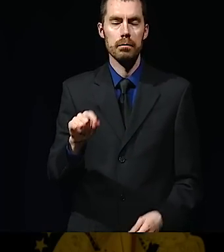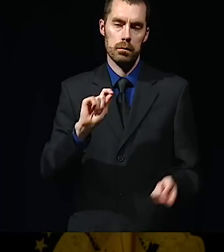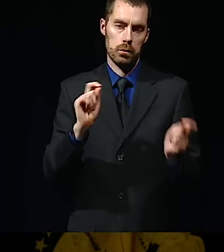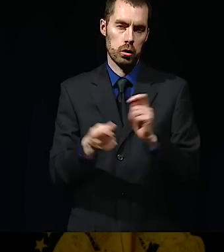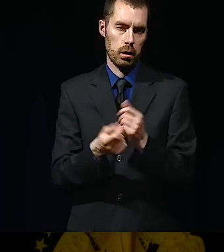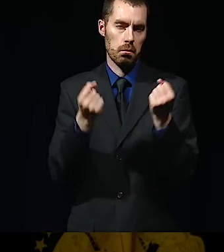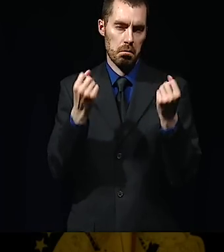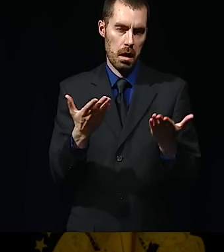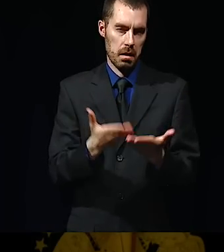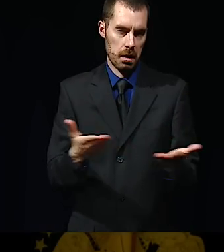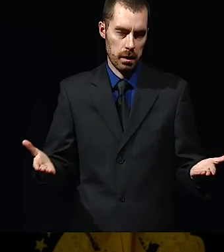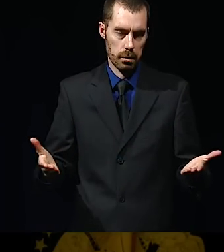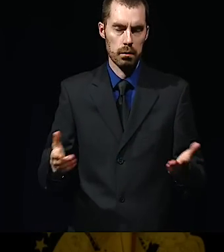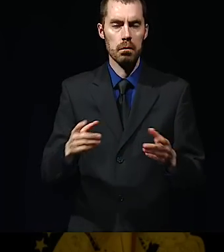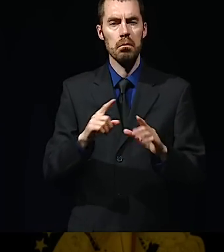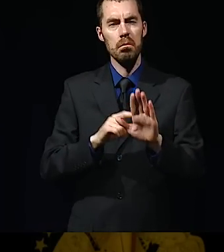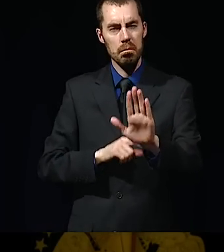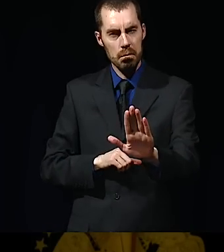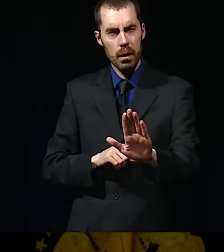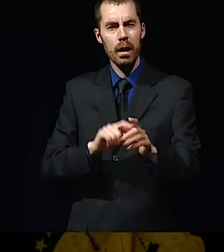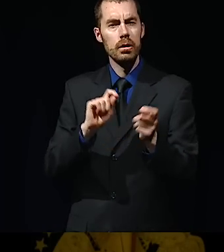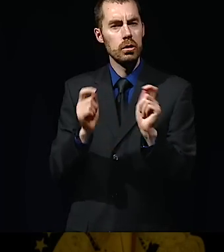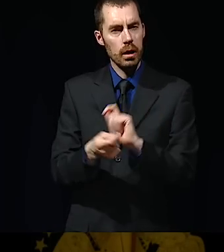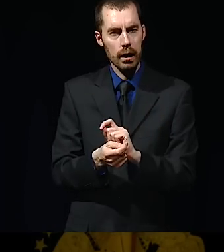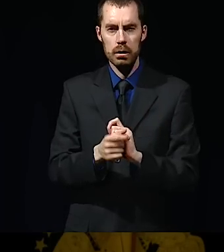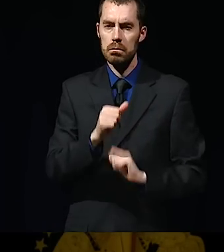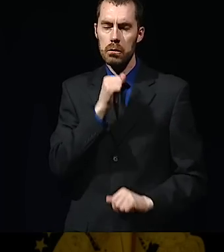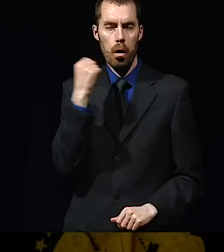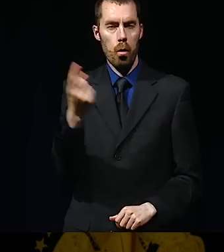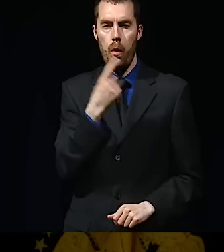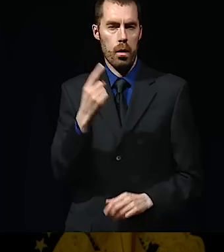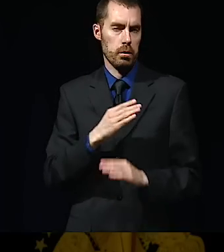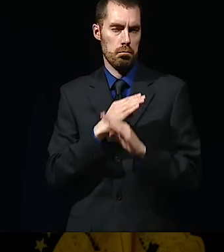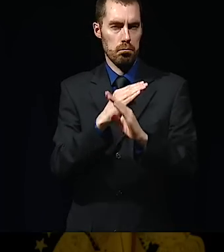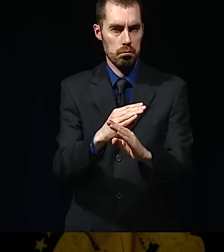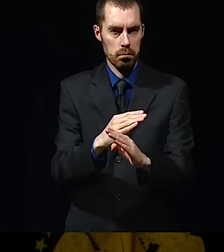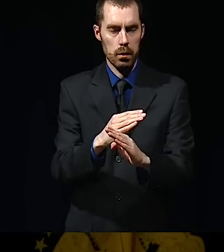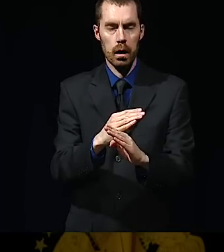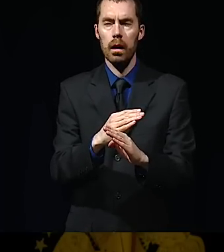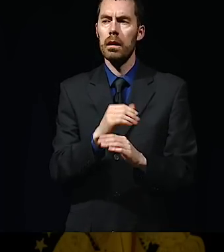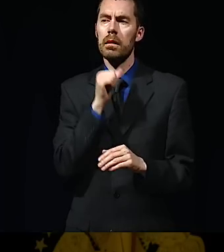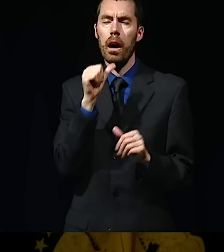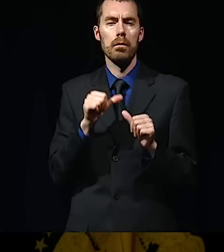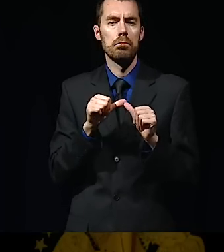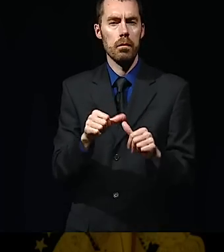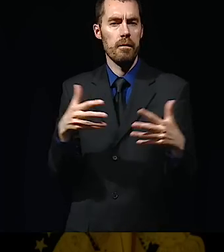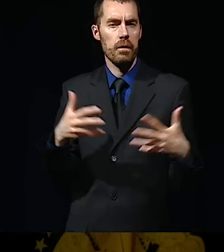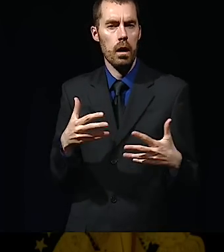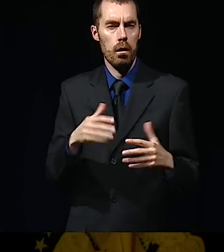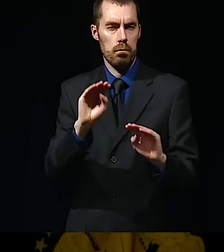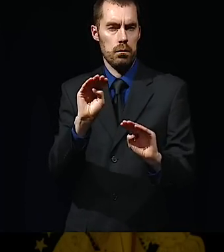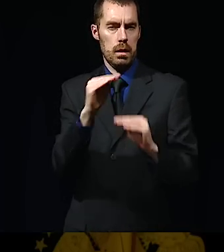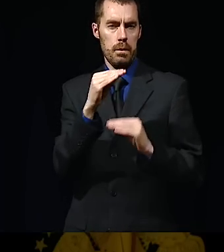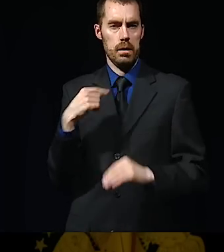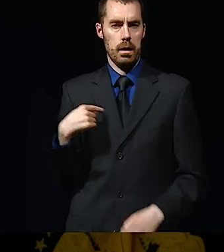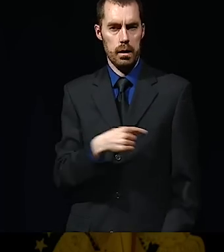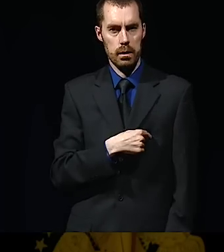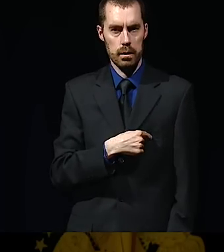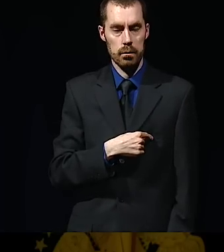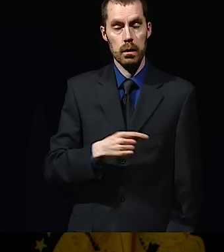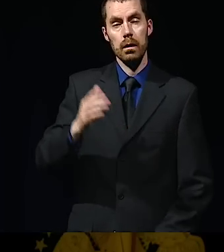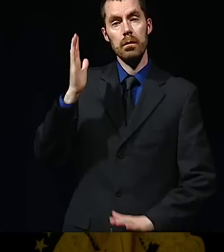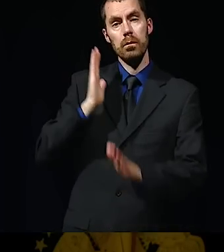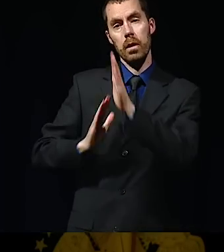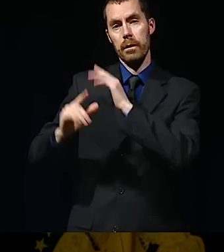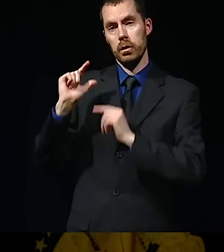things, but change does not always have to be an obstacle or continued fear that limits us. Previous